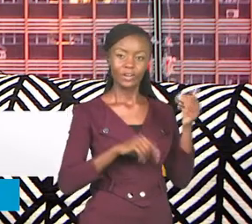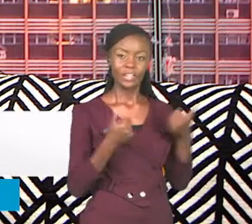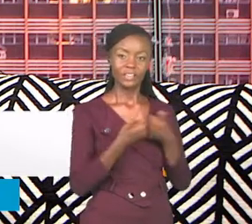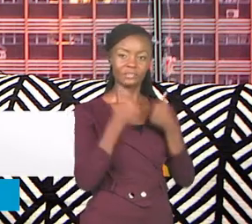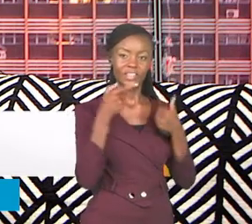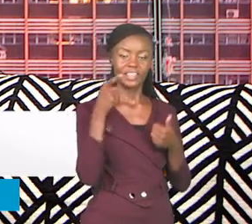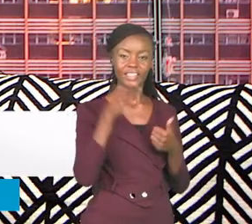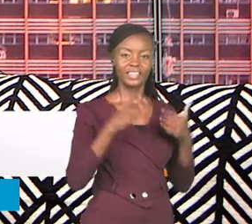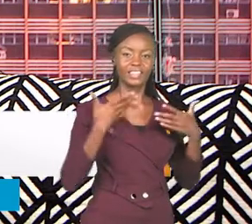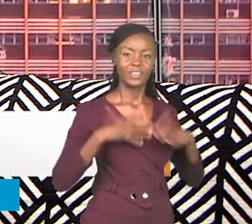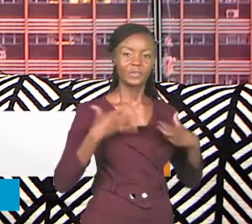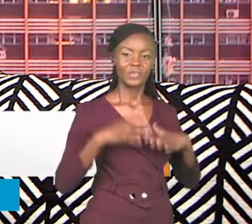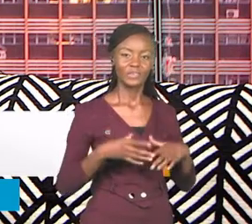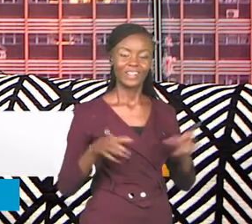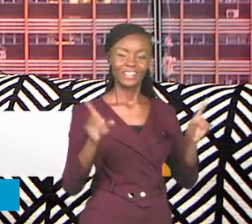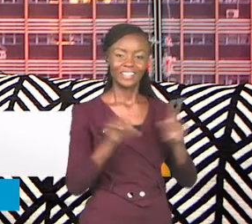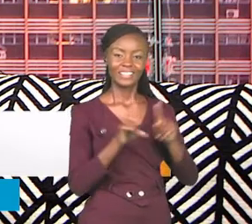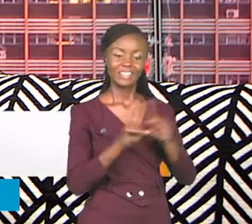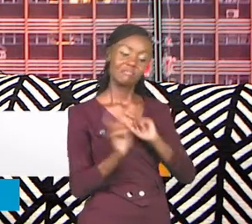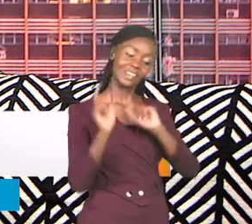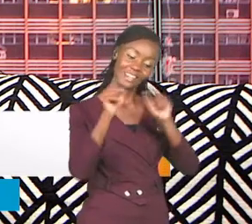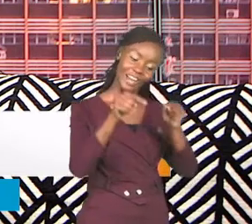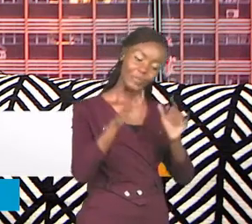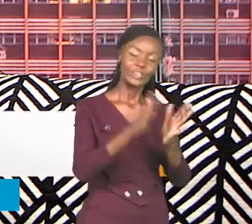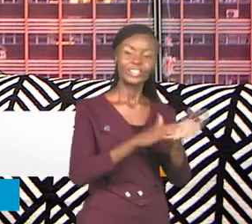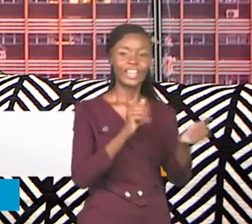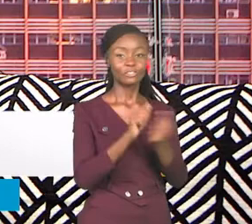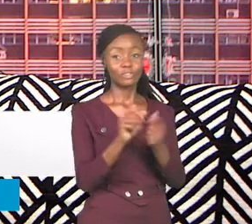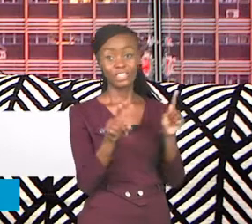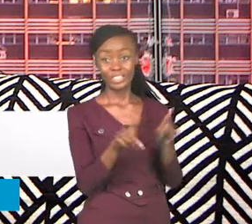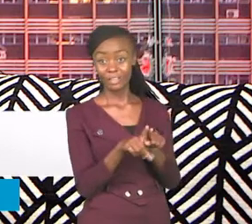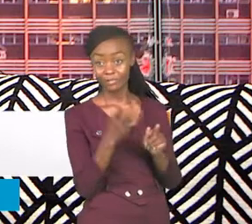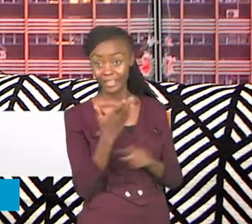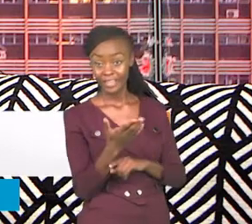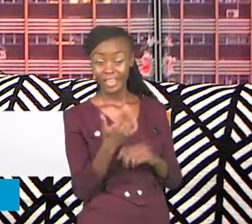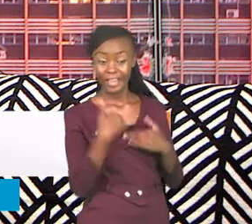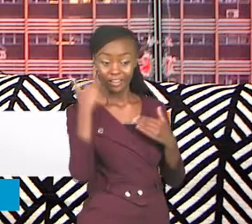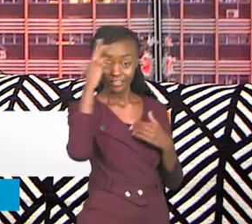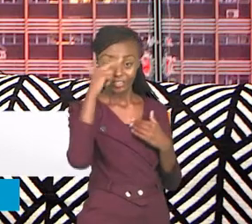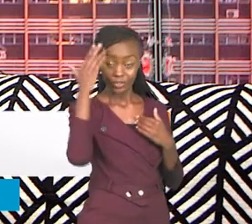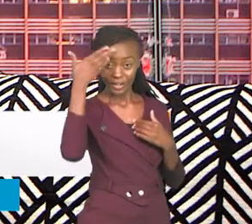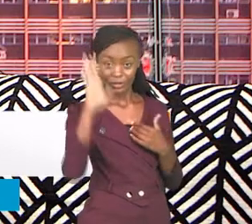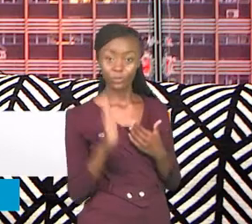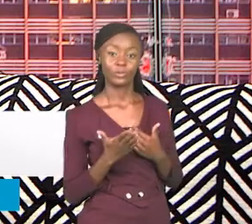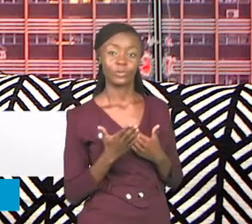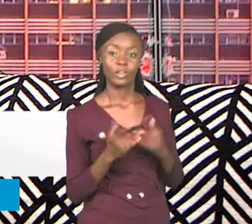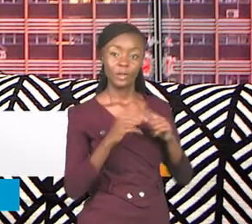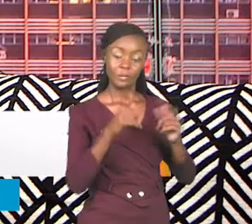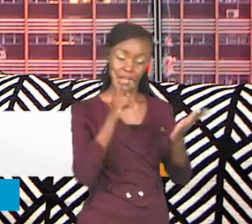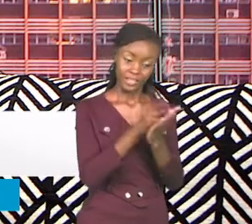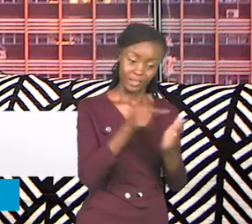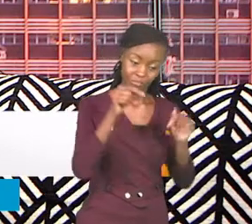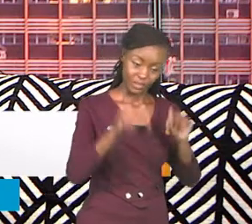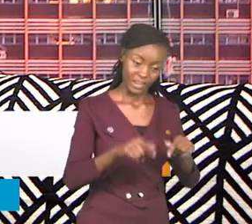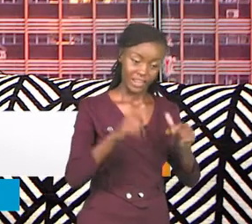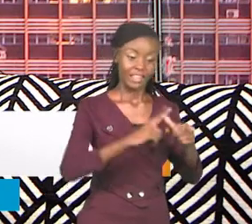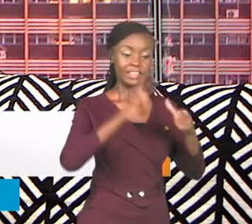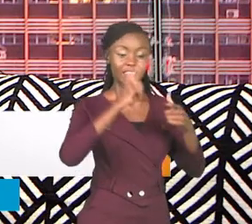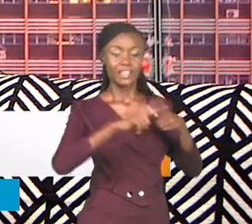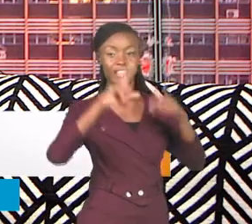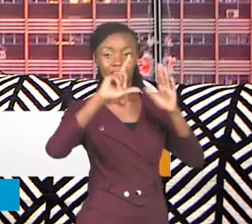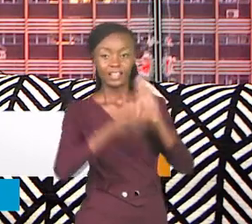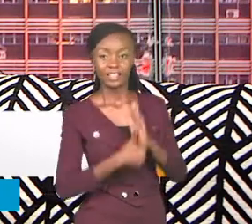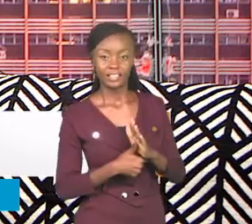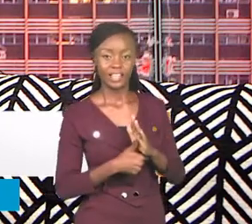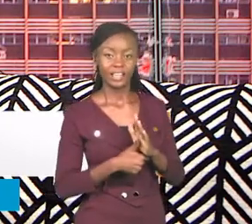started vandalizing this, these panels. I don't know for what reasons. You put today there, the next day they cut a